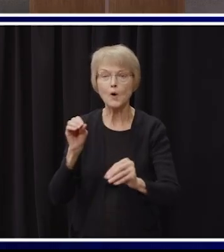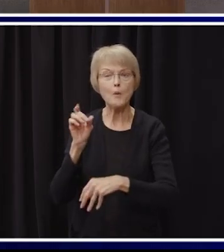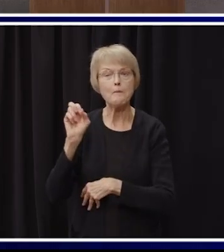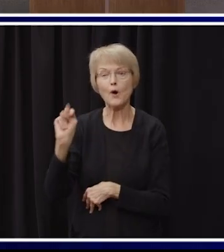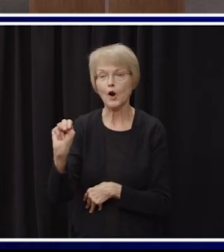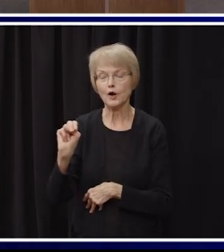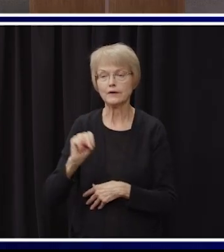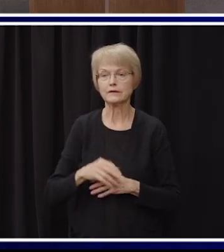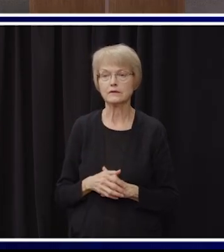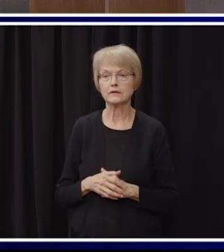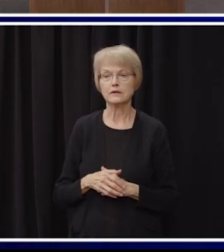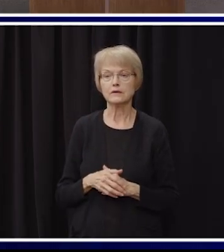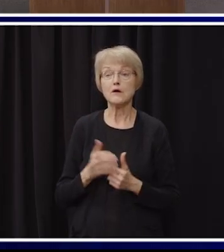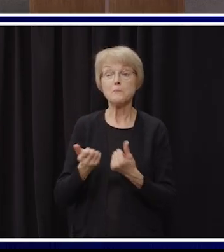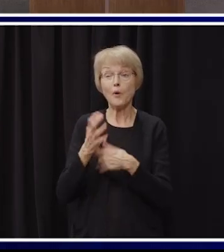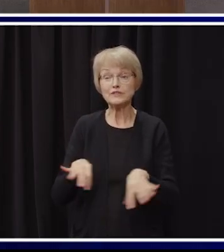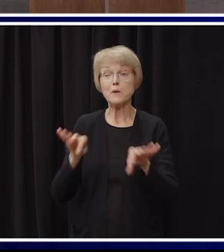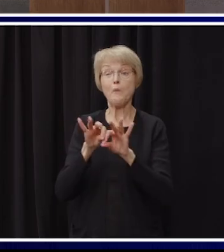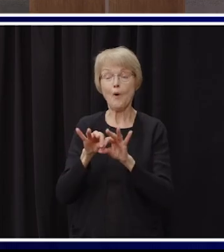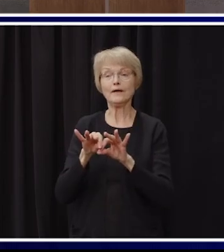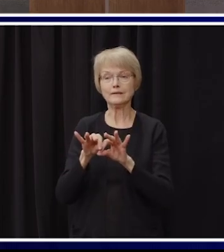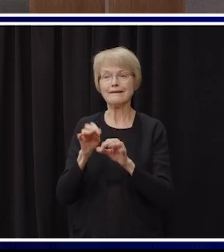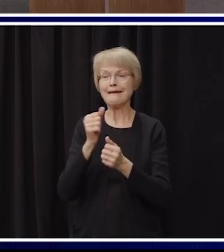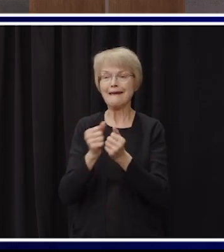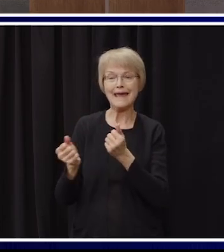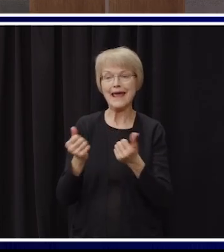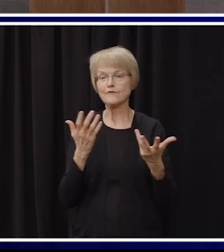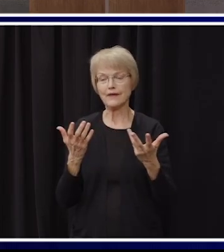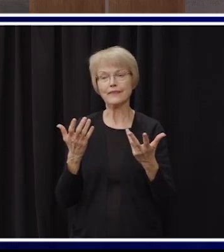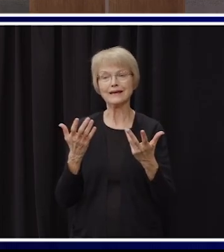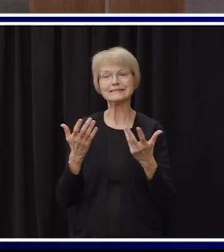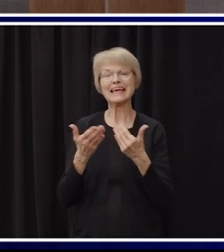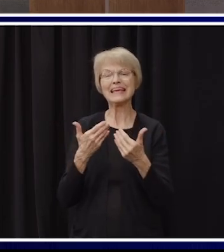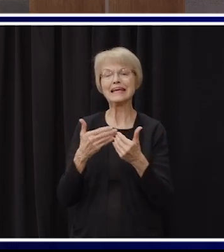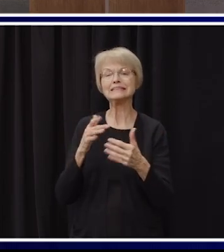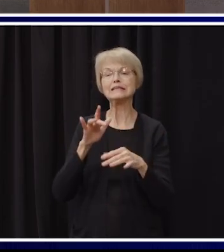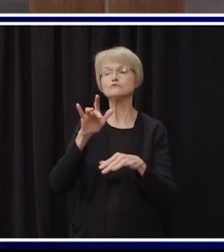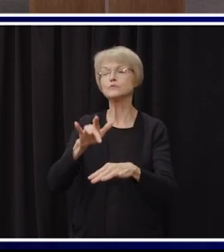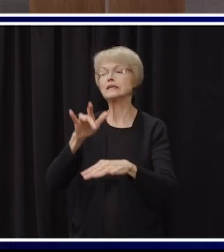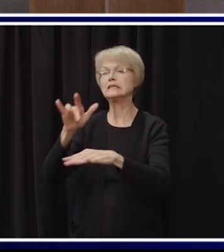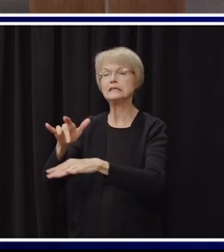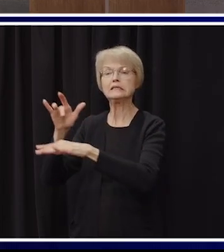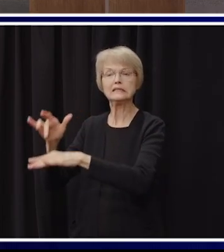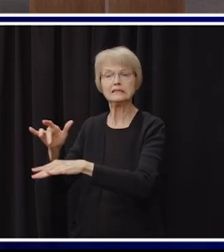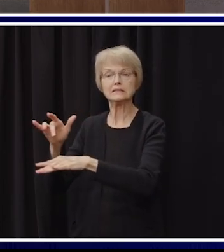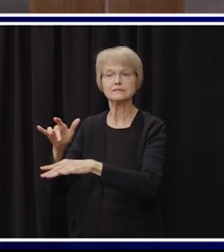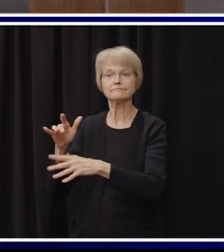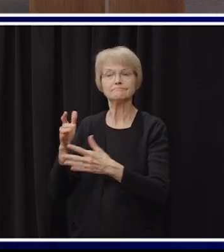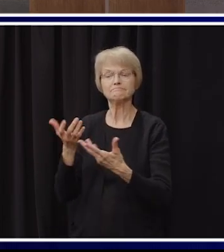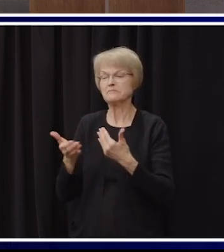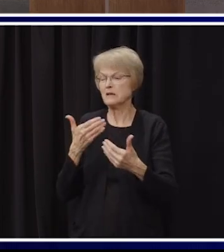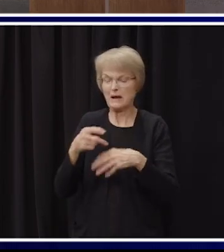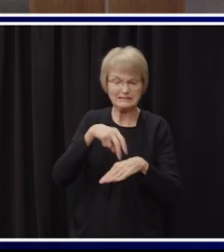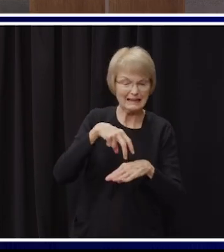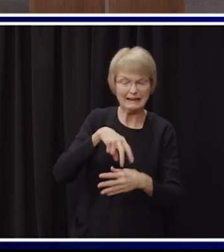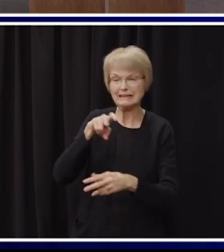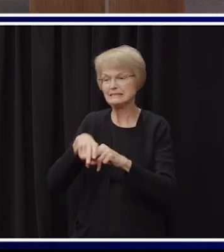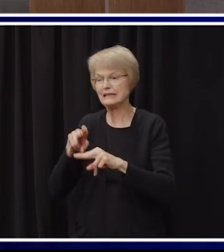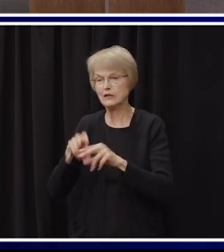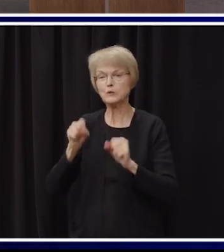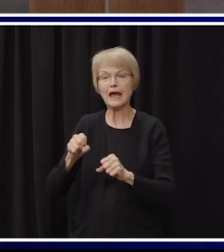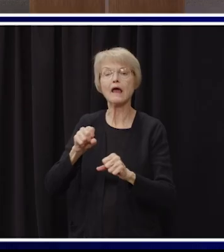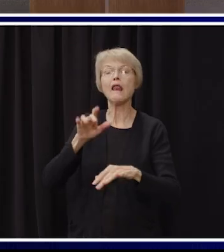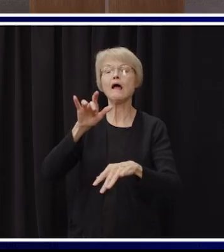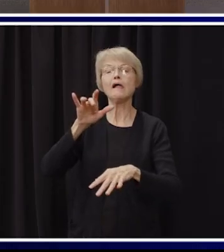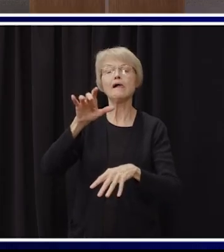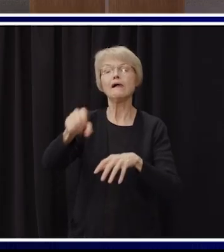of this kitchen is the fact that everything is within a very close reach range for somebody who's standing or seated.